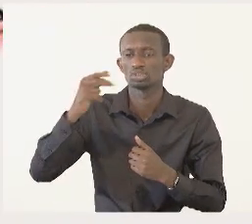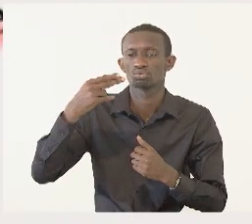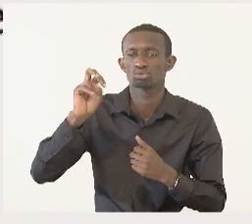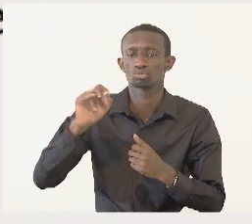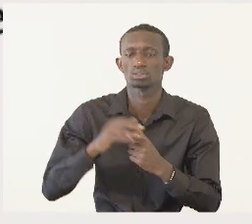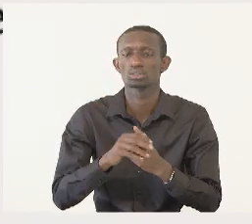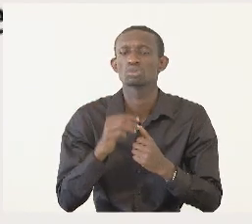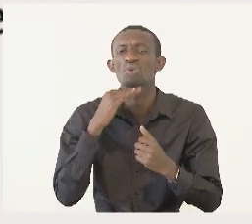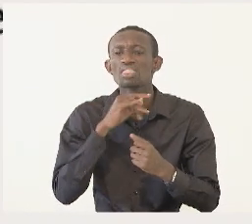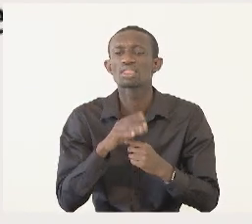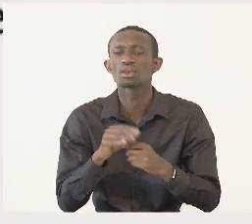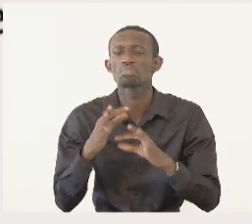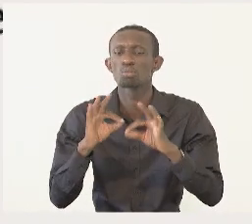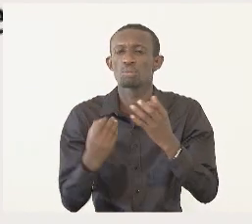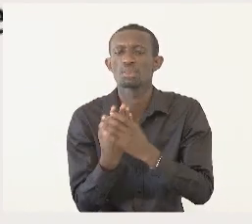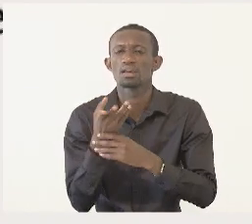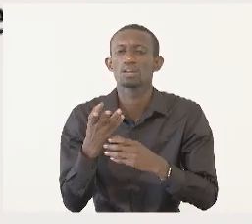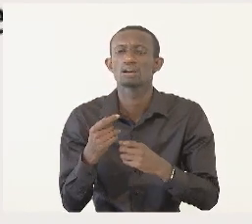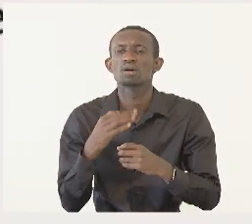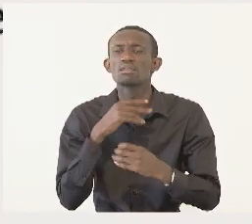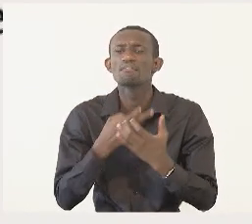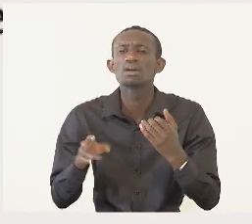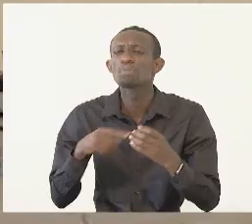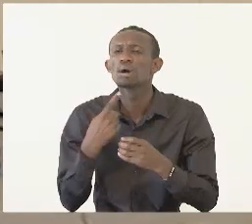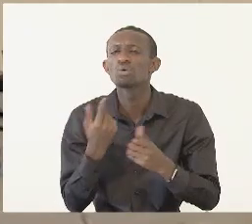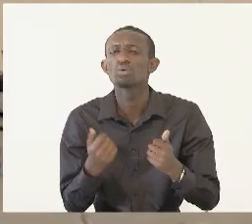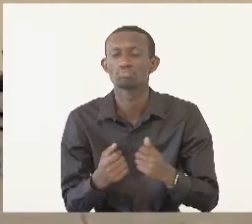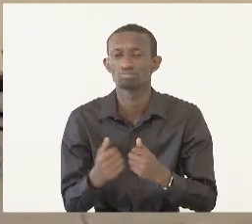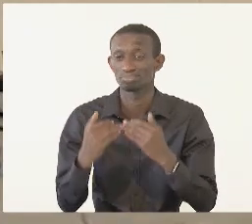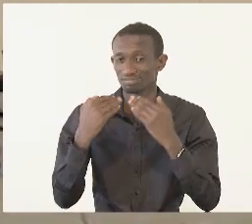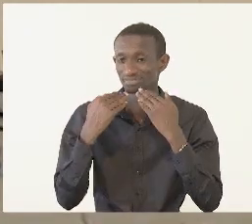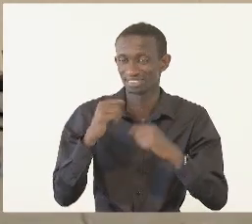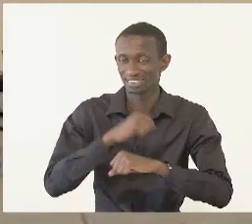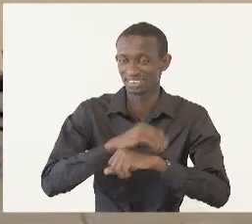by dash. So student, you will go through that home assignment. Thank you very much for